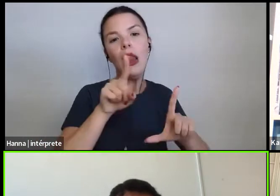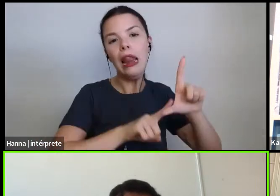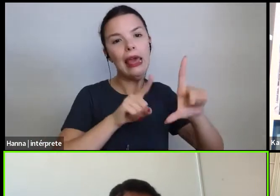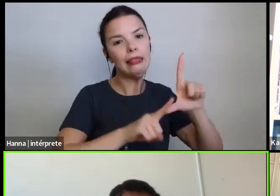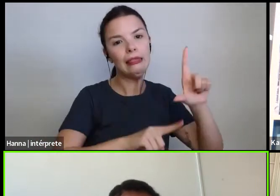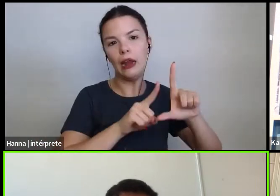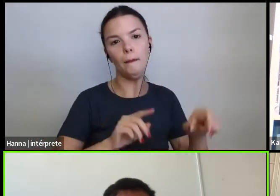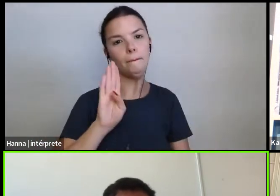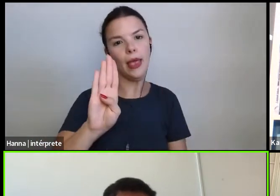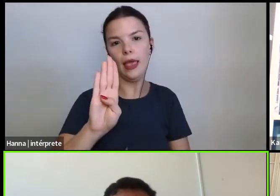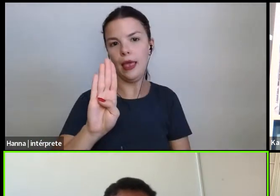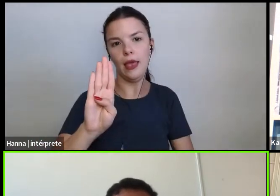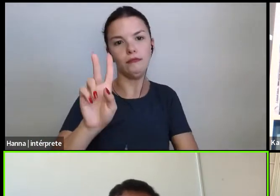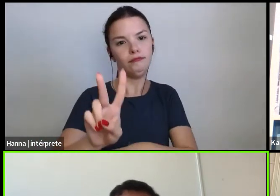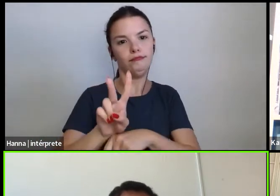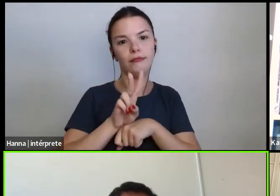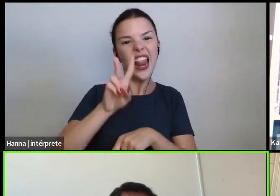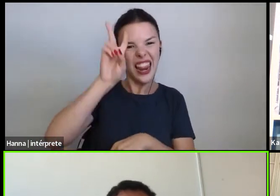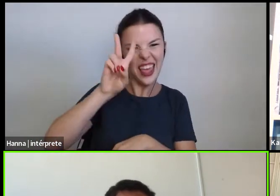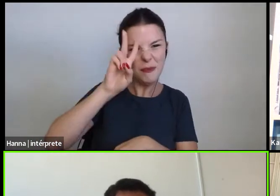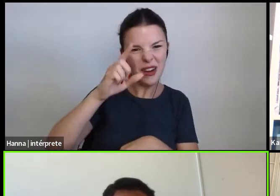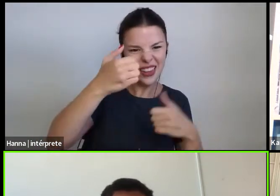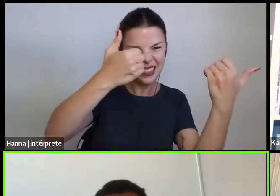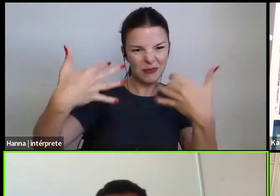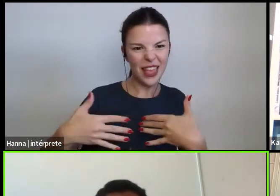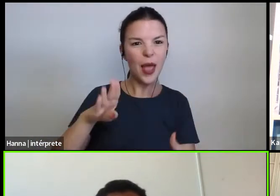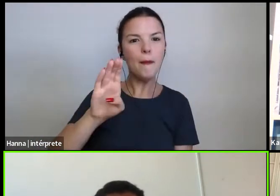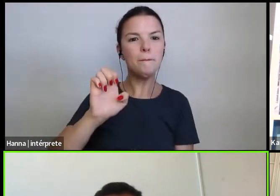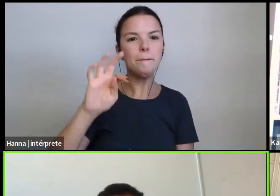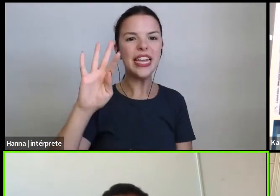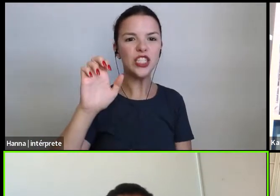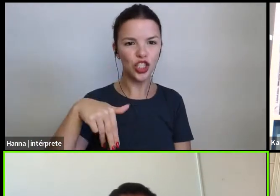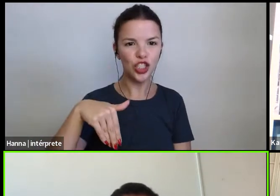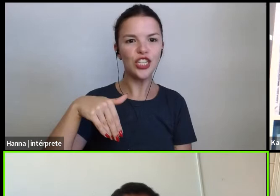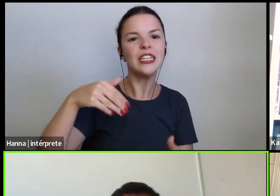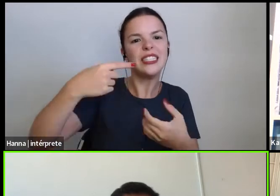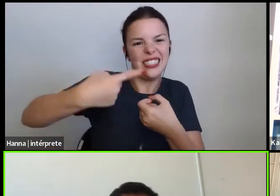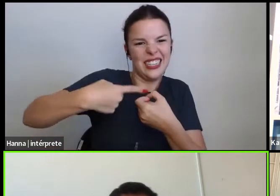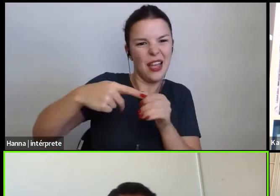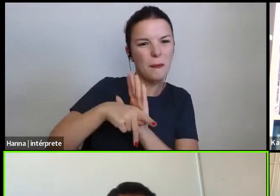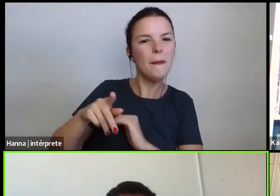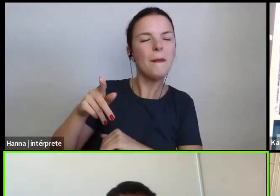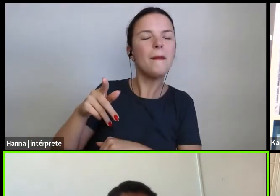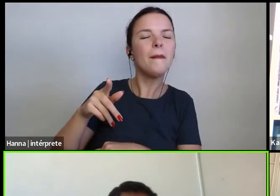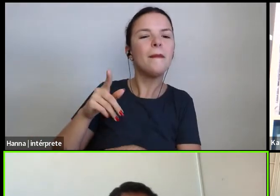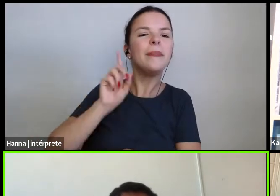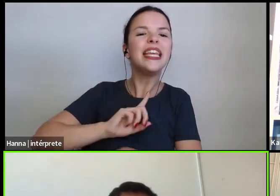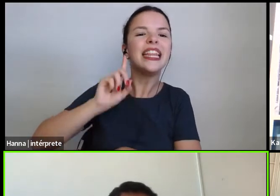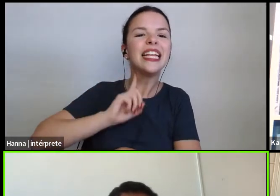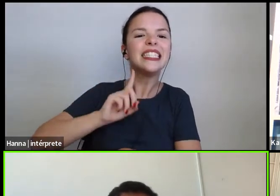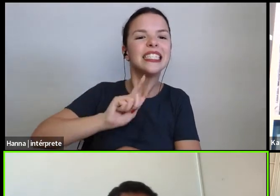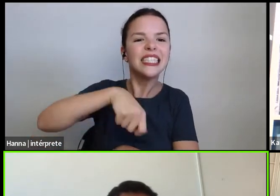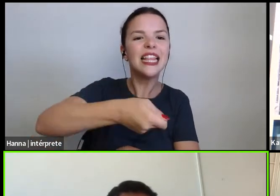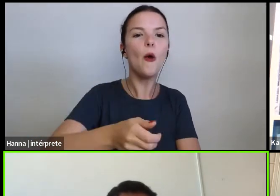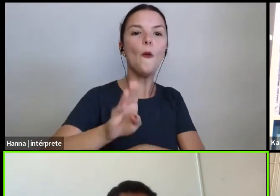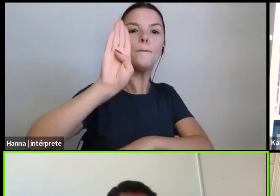like the sign for Betim in Minas Gerais. So we don't have a base sign. We basically